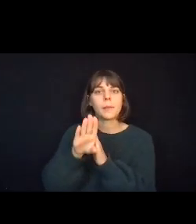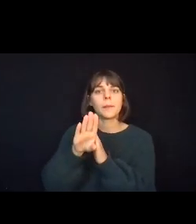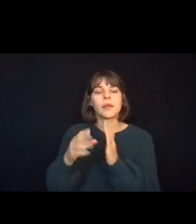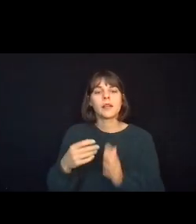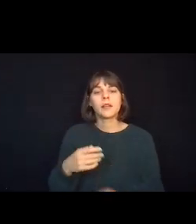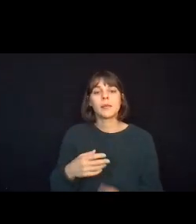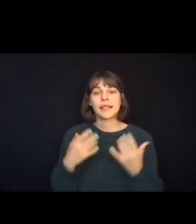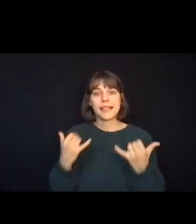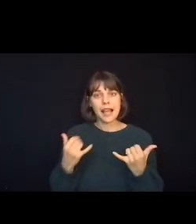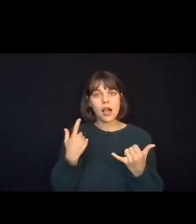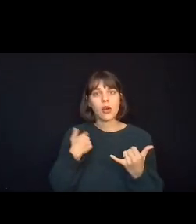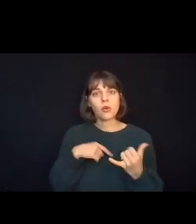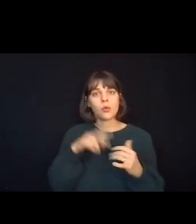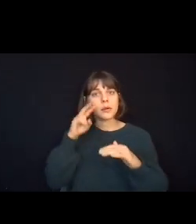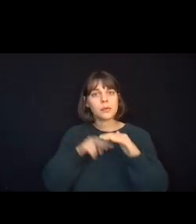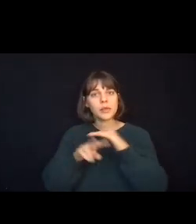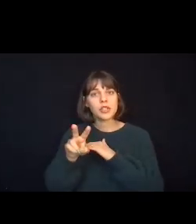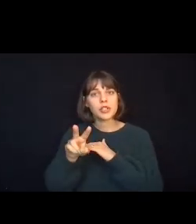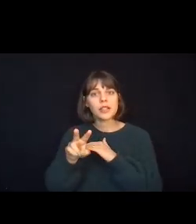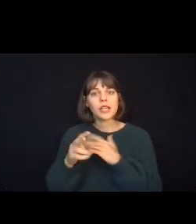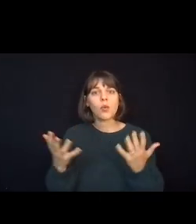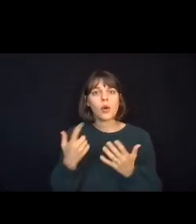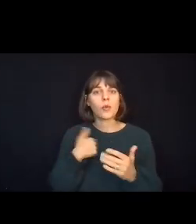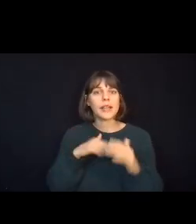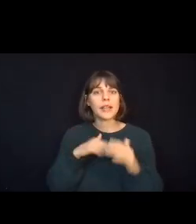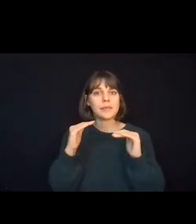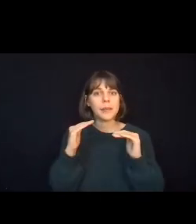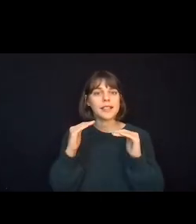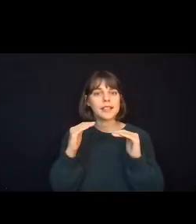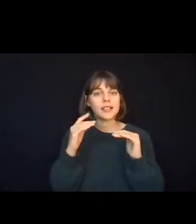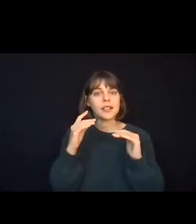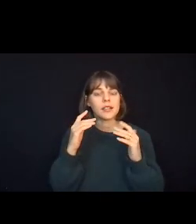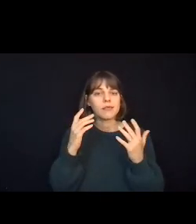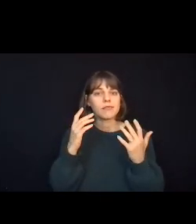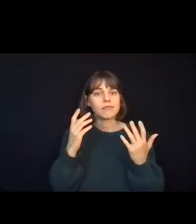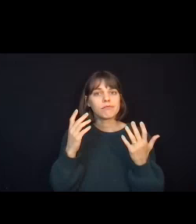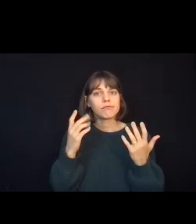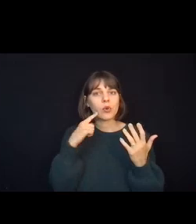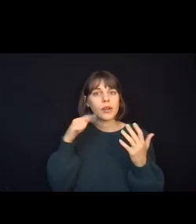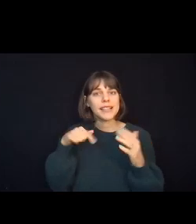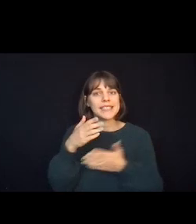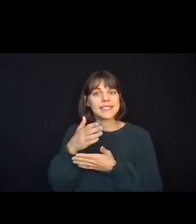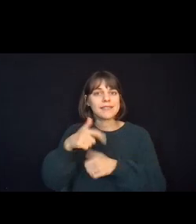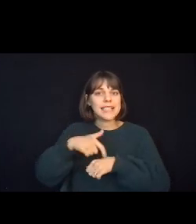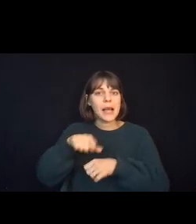we're projecting now, is where we expect it to be. So that's a good thing.